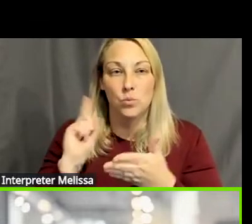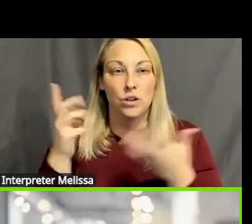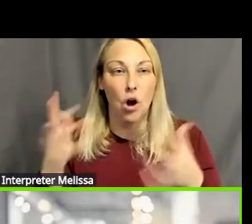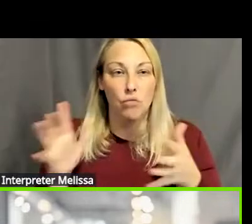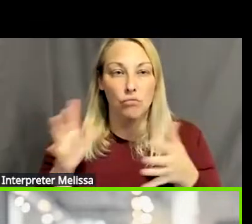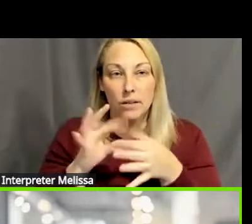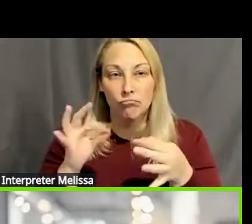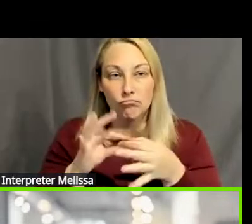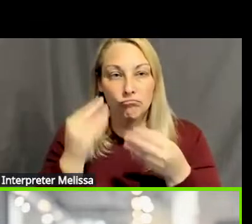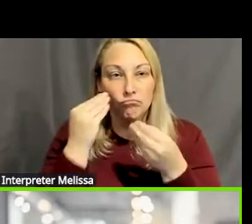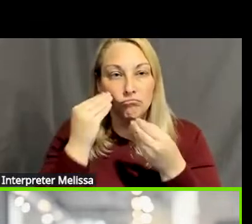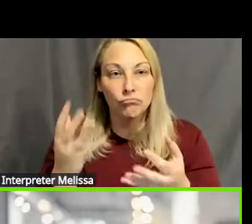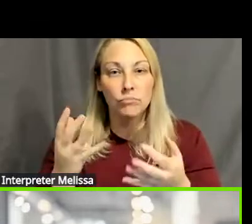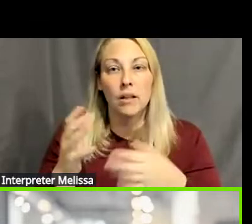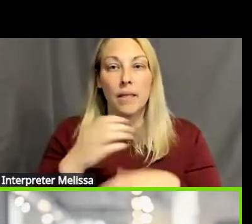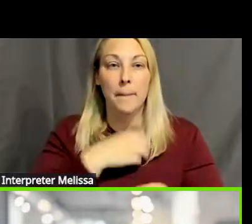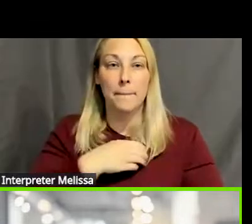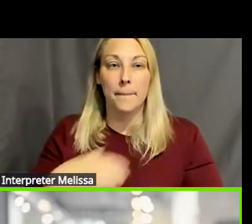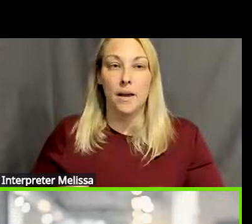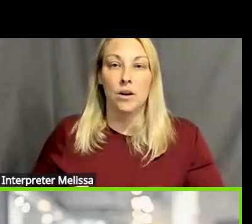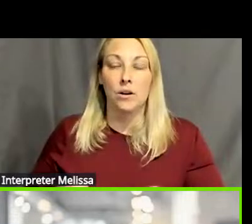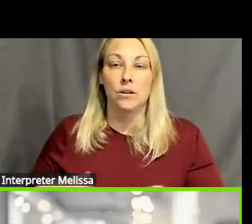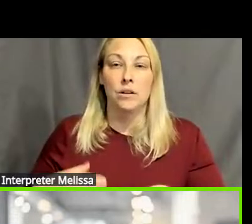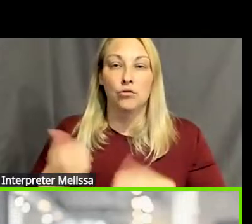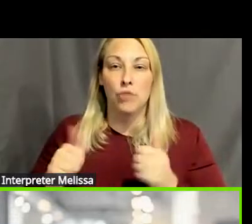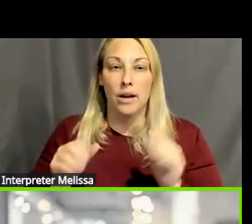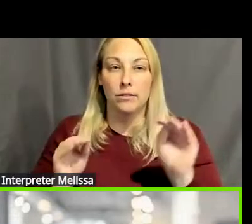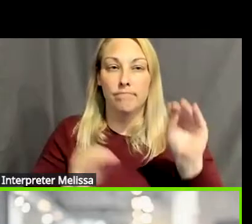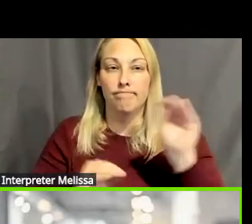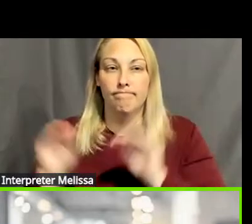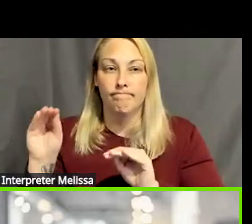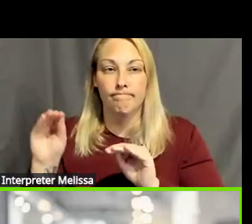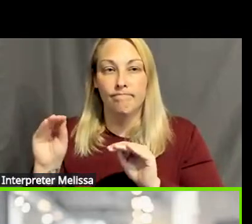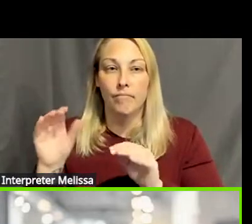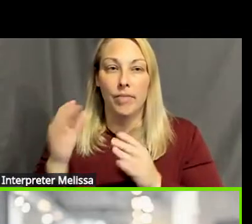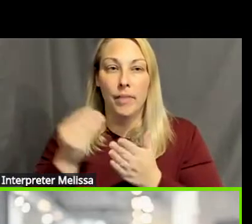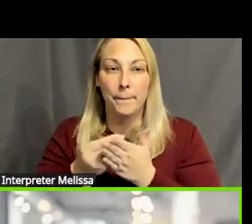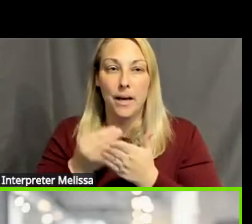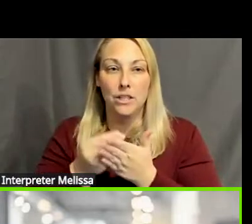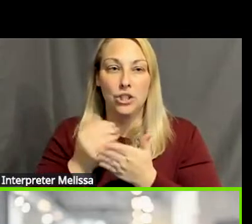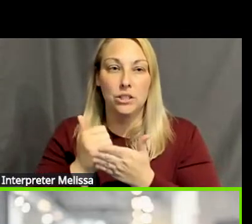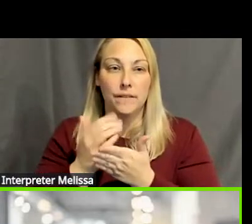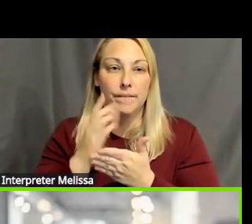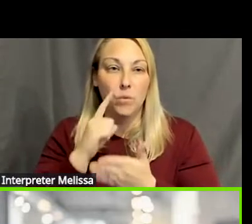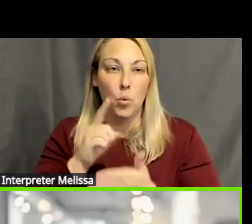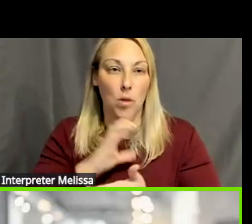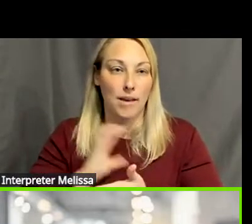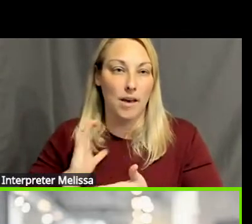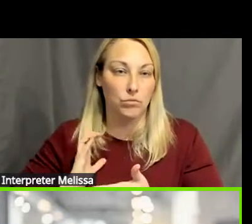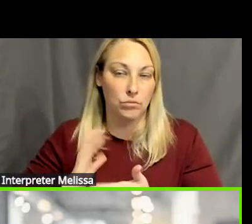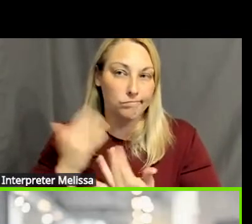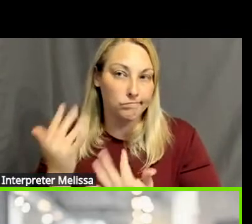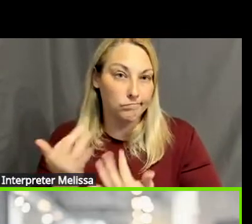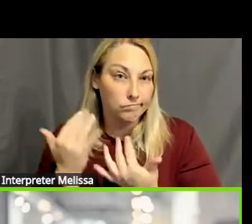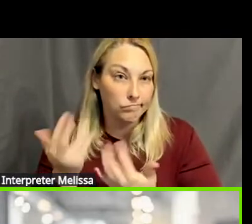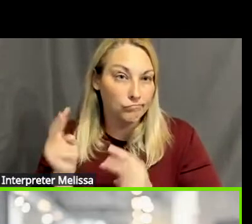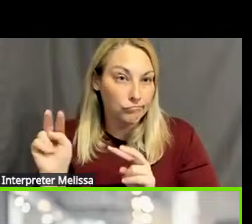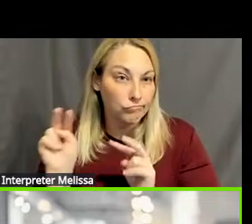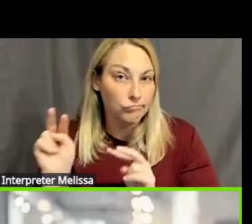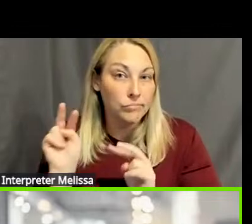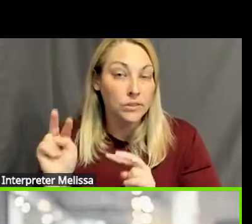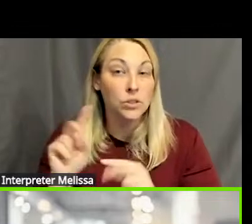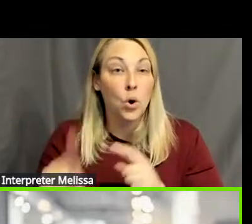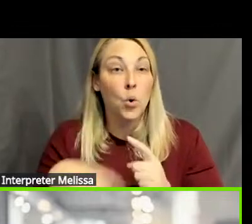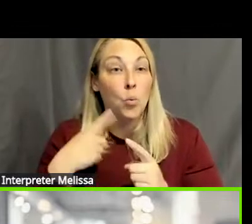delaying transmittal for our budget to the council, so we all are waiting on that. And when we know more, we'll let you